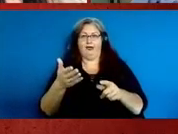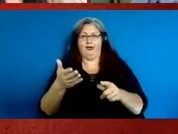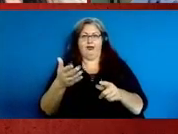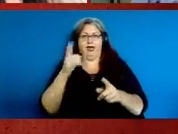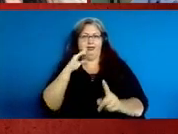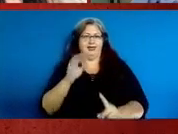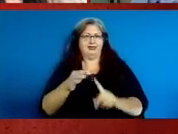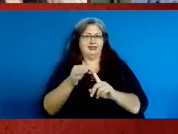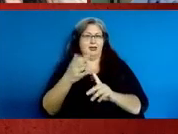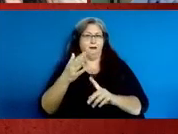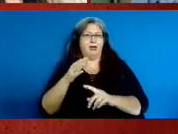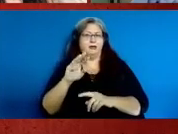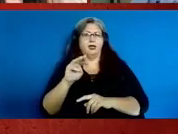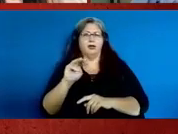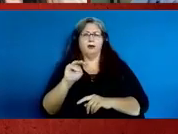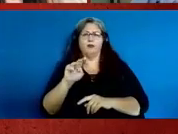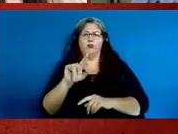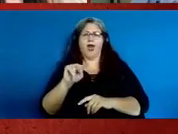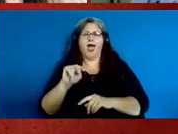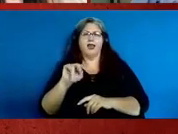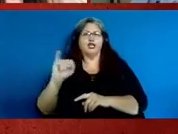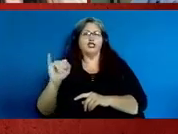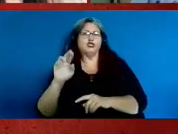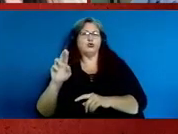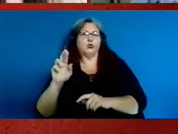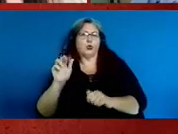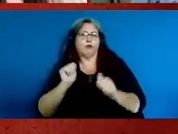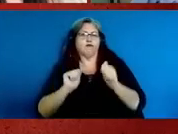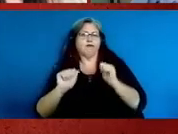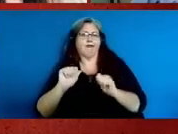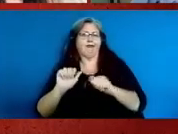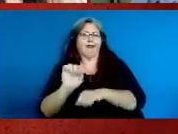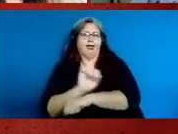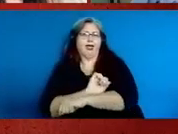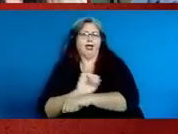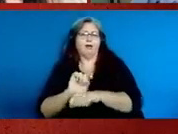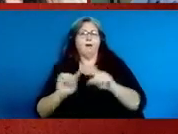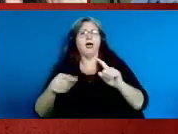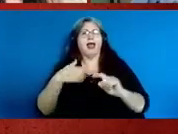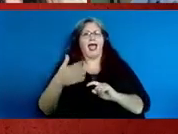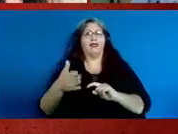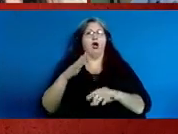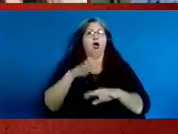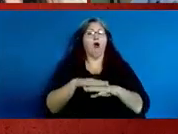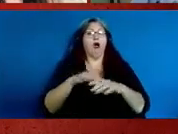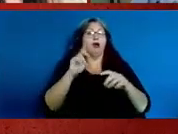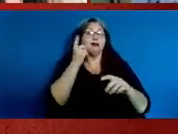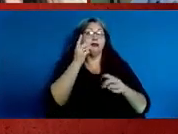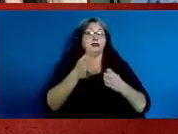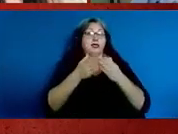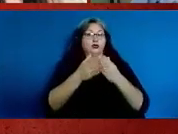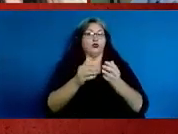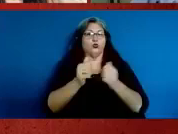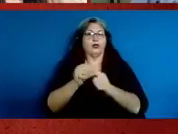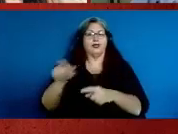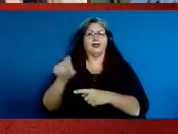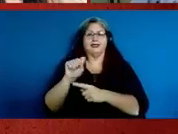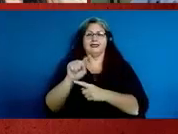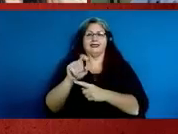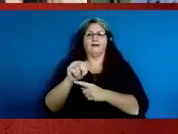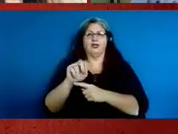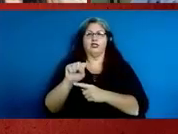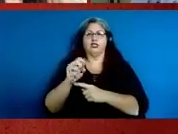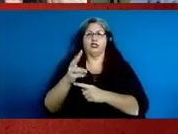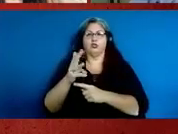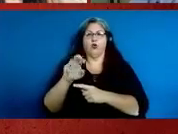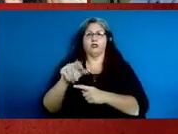in a Mulan Junior version. And I was on a Disney cruise with him, with Steven Schwartz, and we actually got to